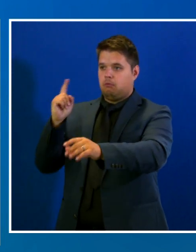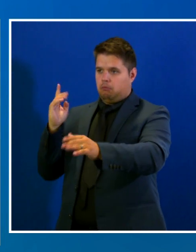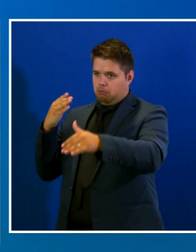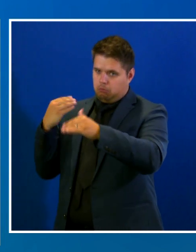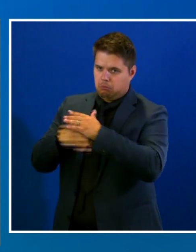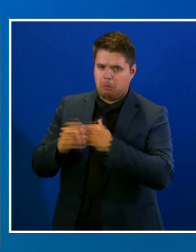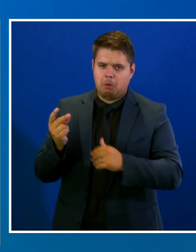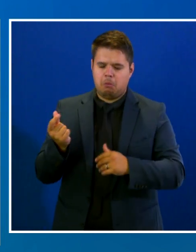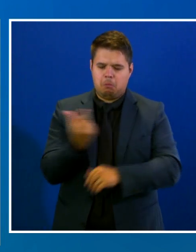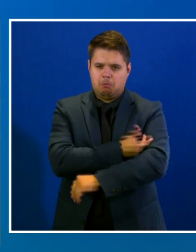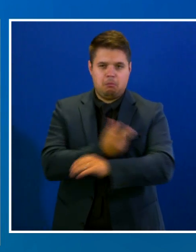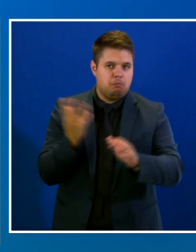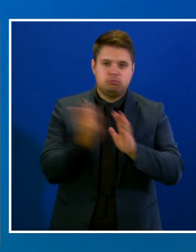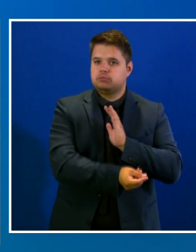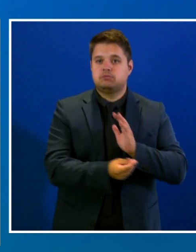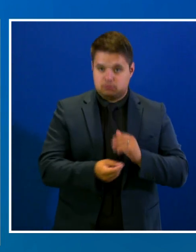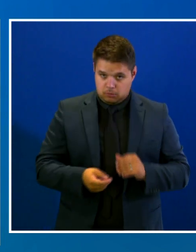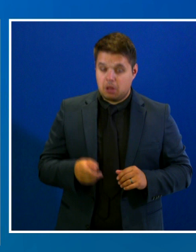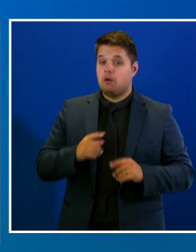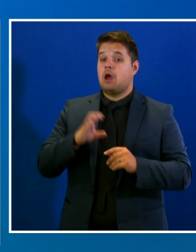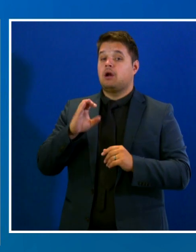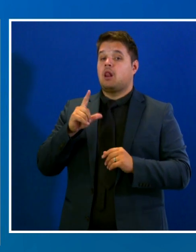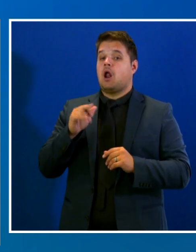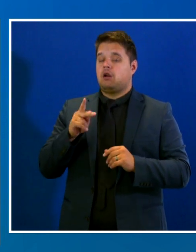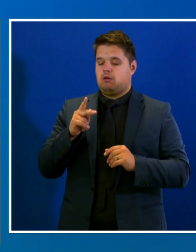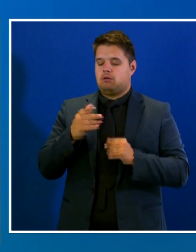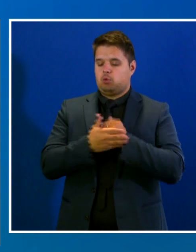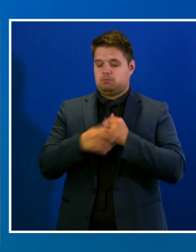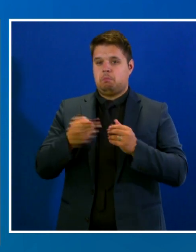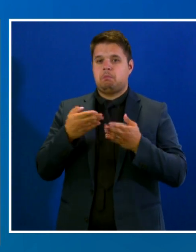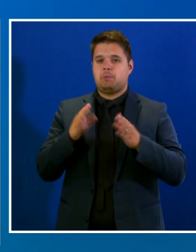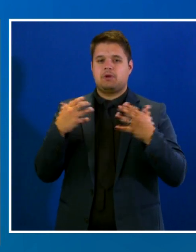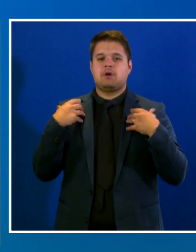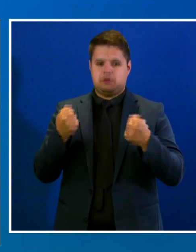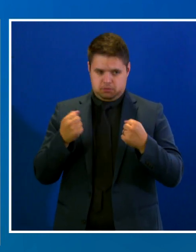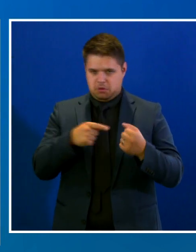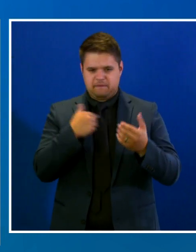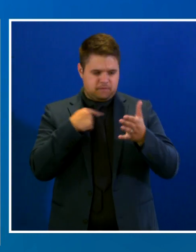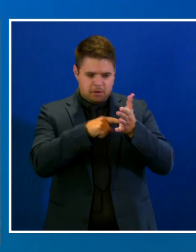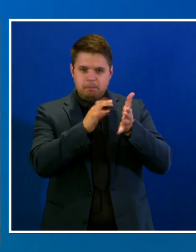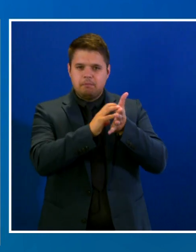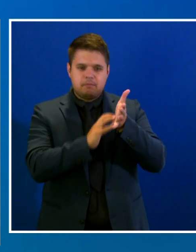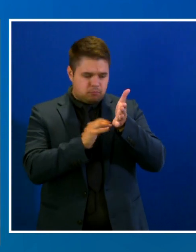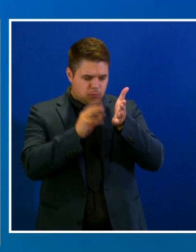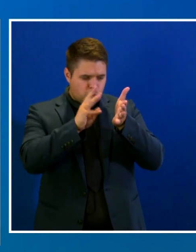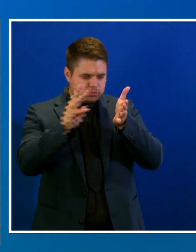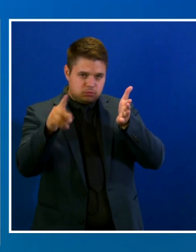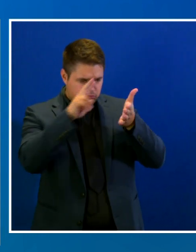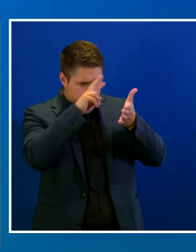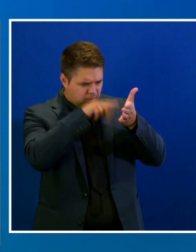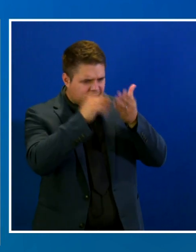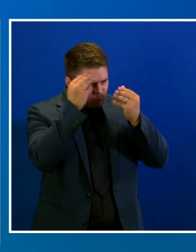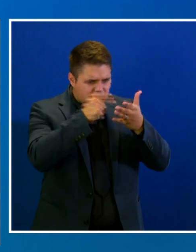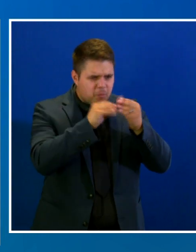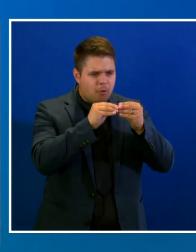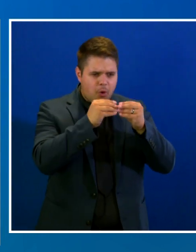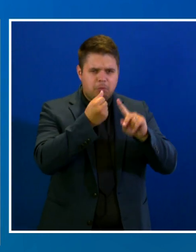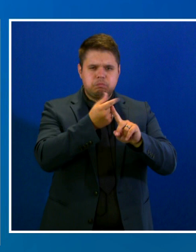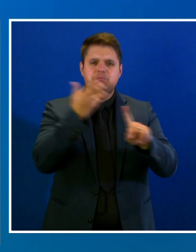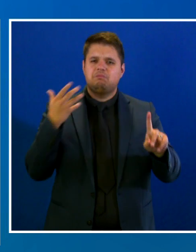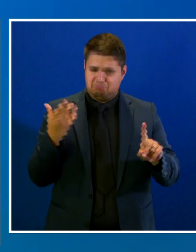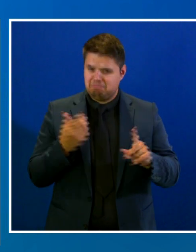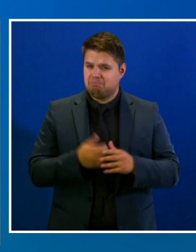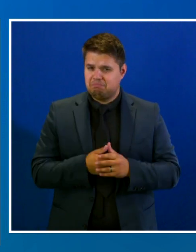please call Clark County Public Health for assistance. In addition to extended Tower